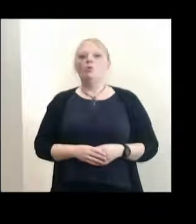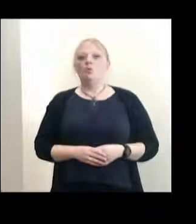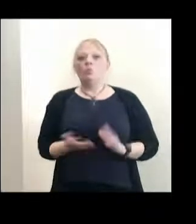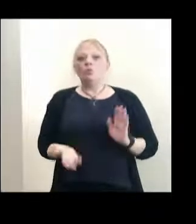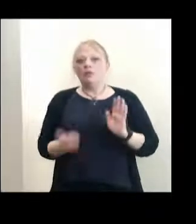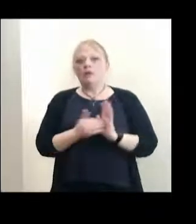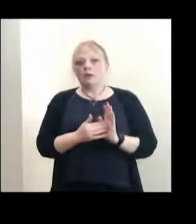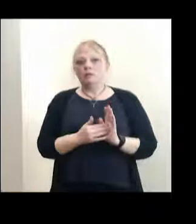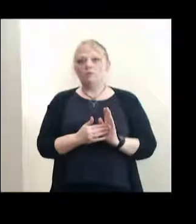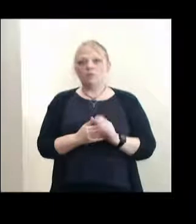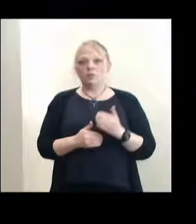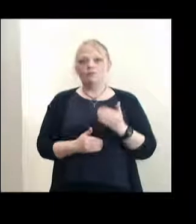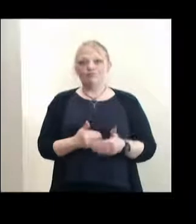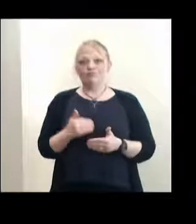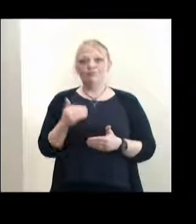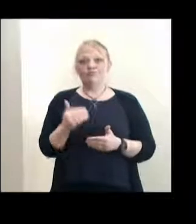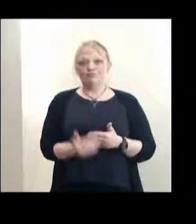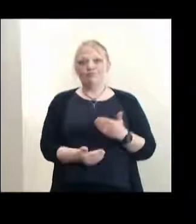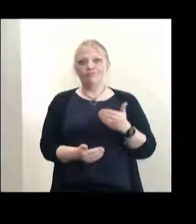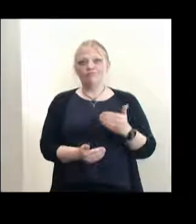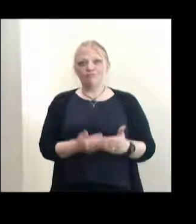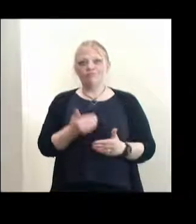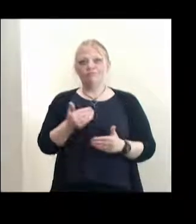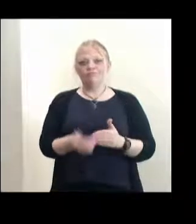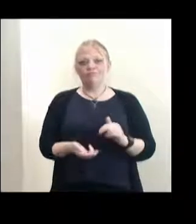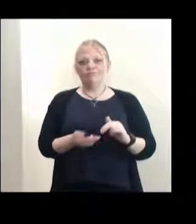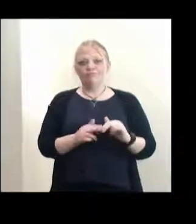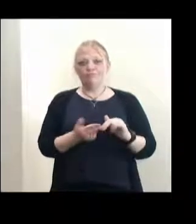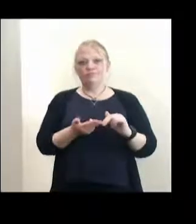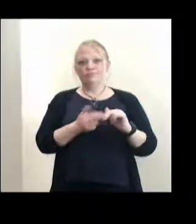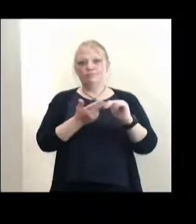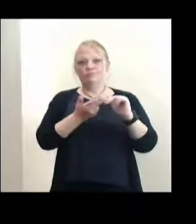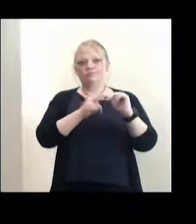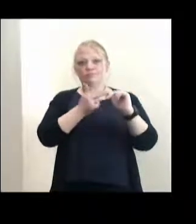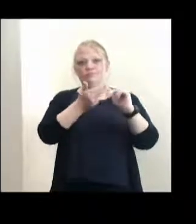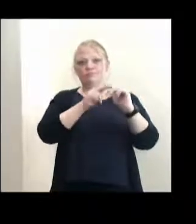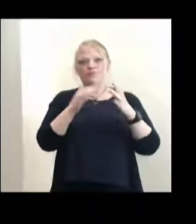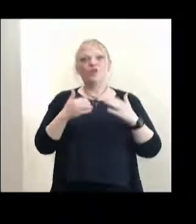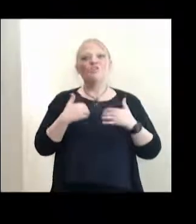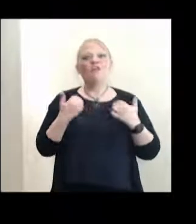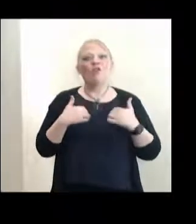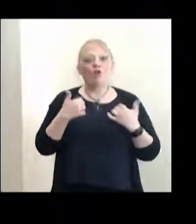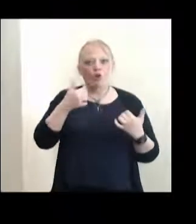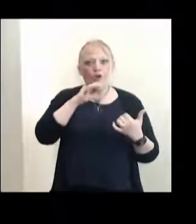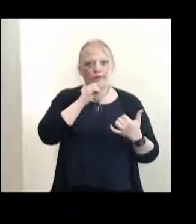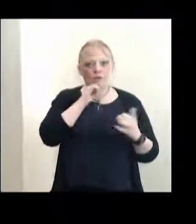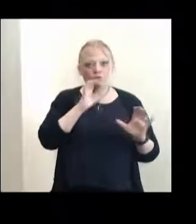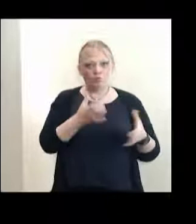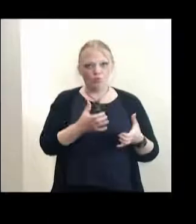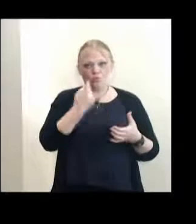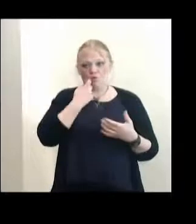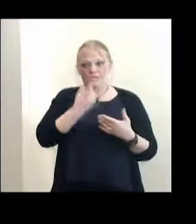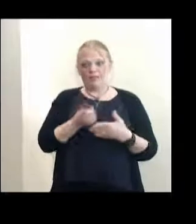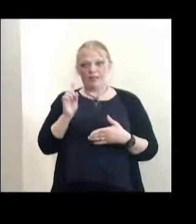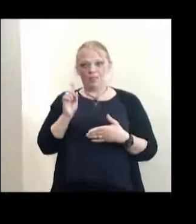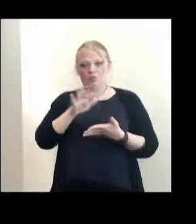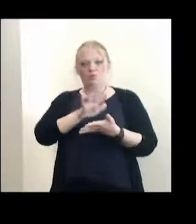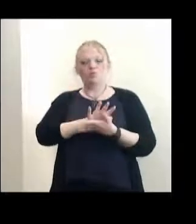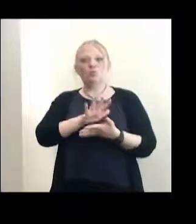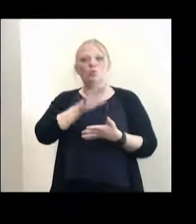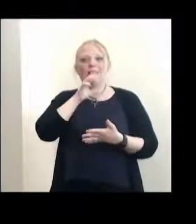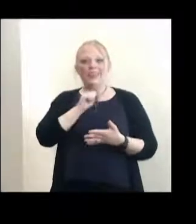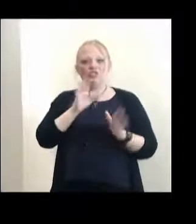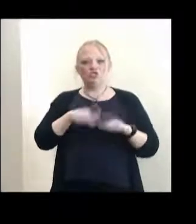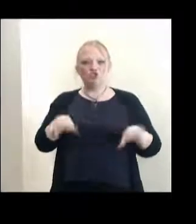been a progressive increase in the younger age groups, whereas this past week, you can see that our school-age